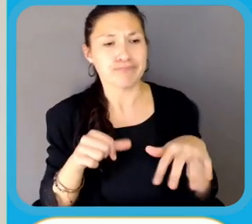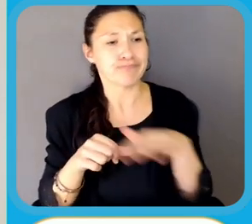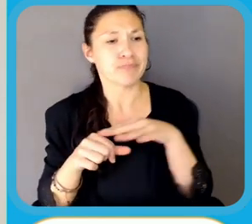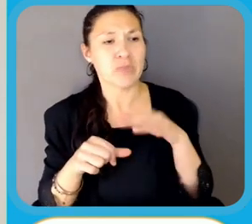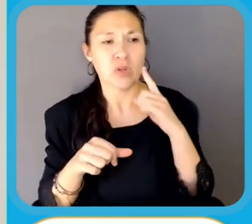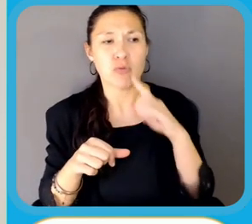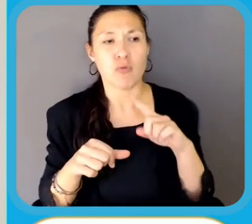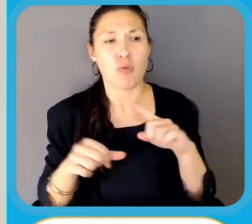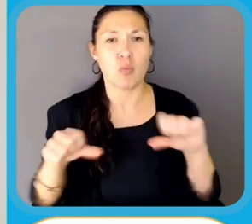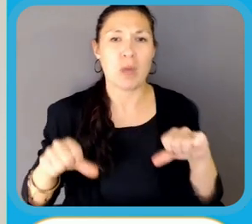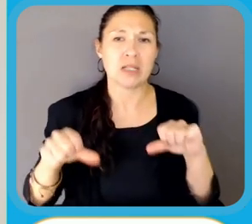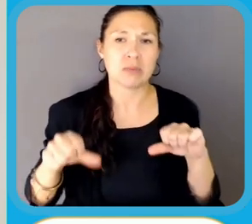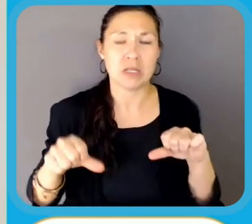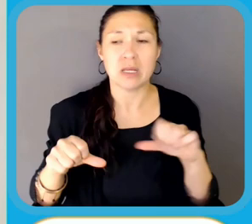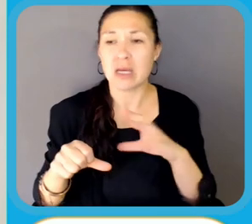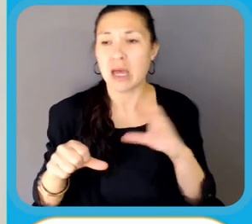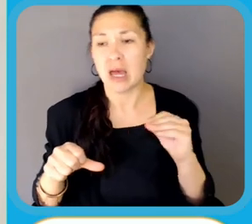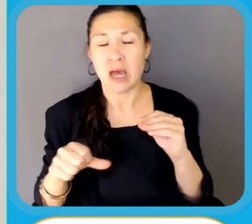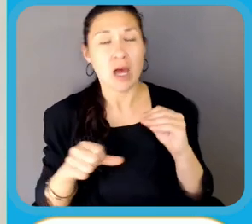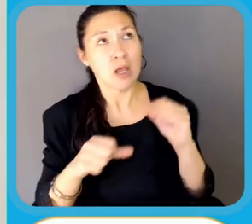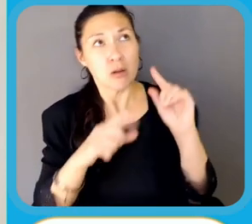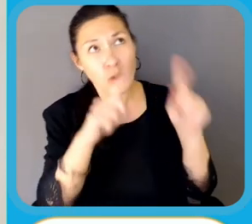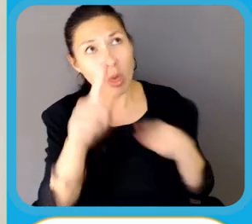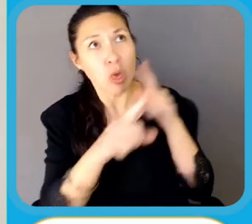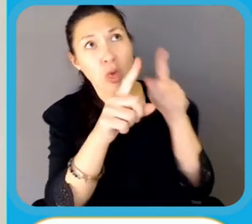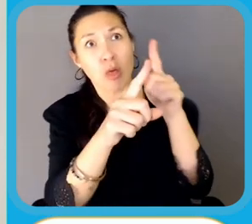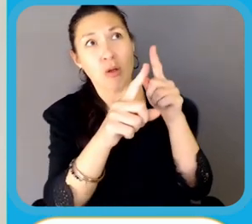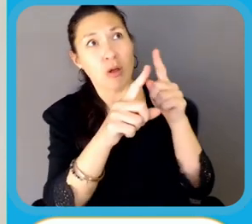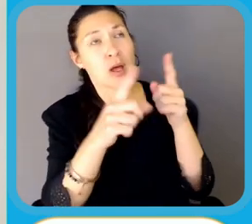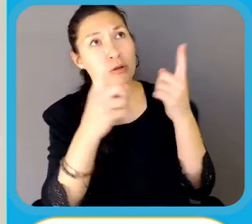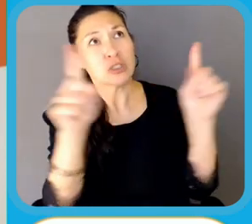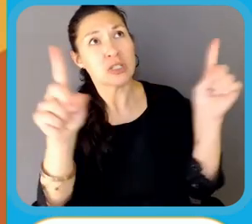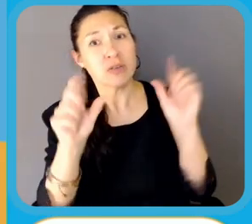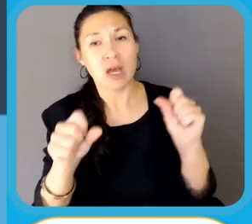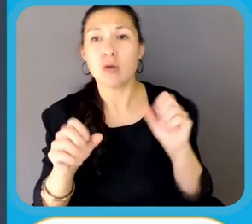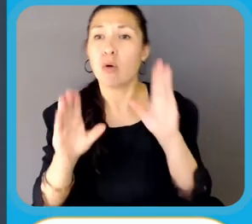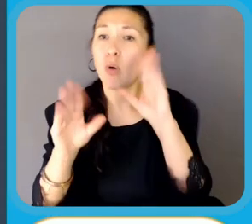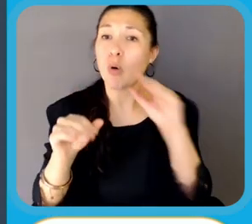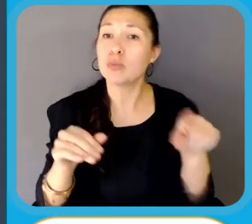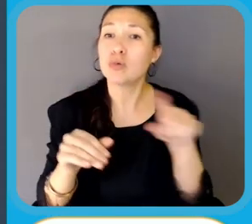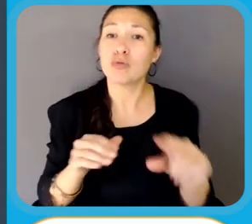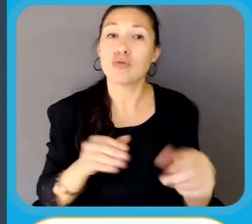state hold true to that promise. I hope you will join me. Thank you.